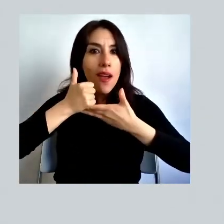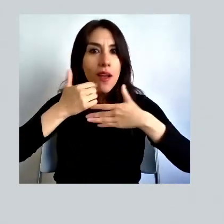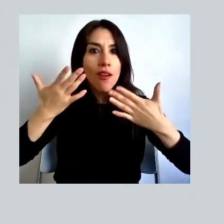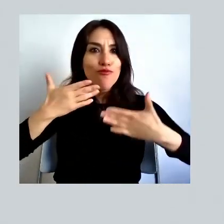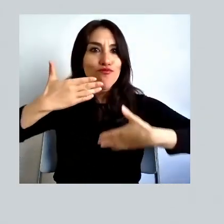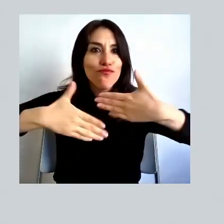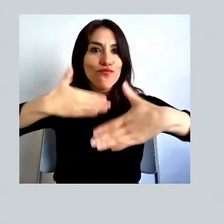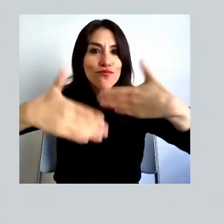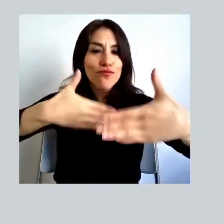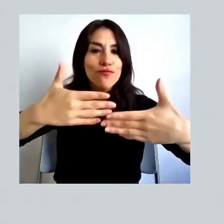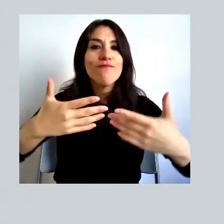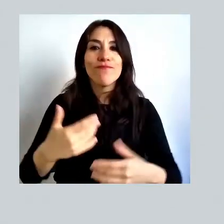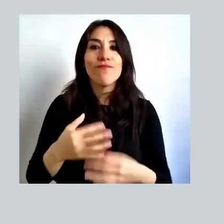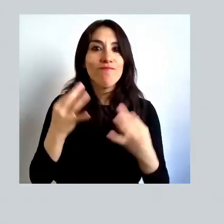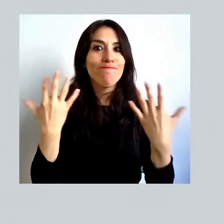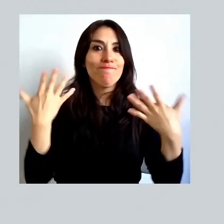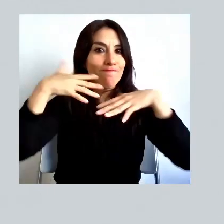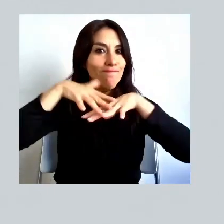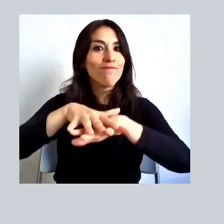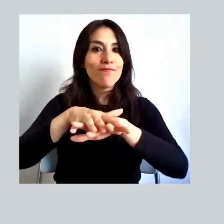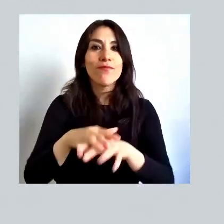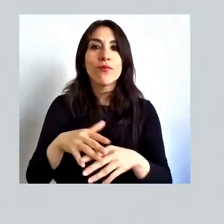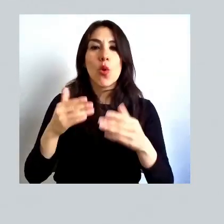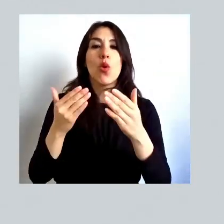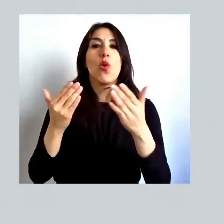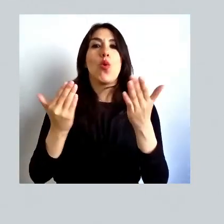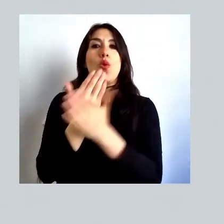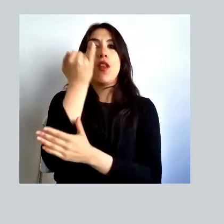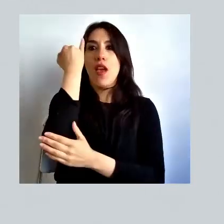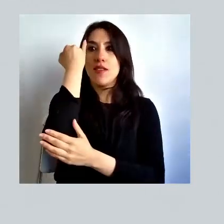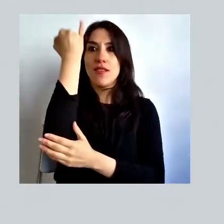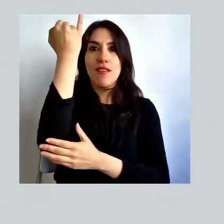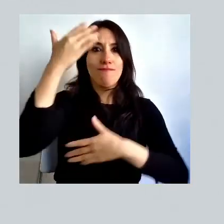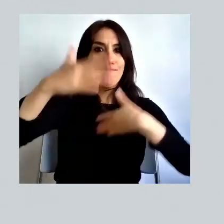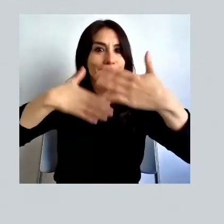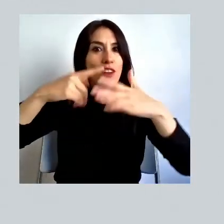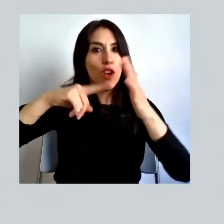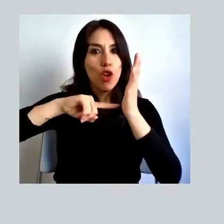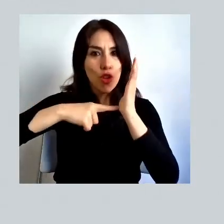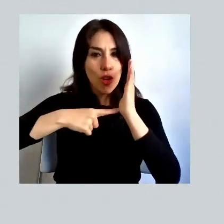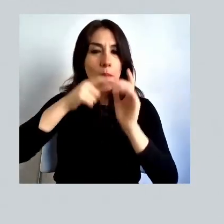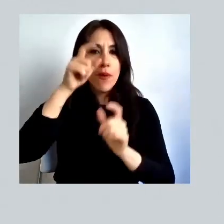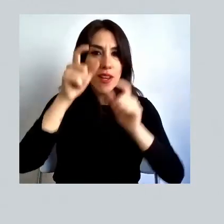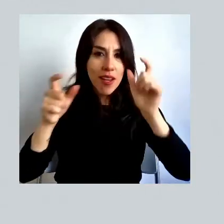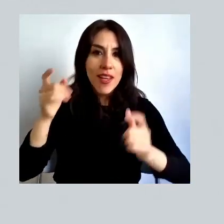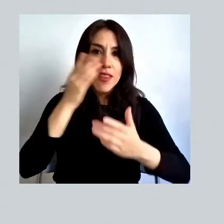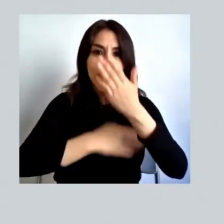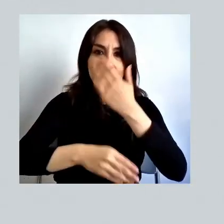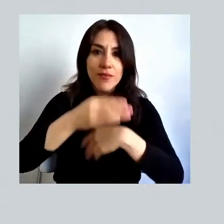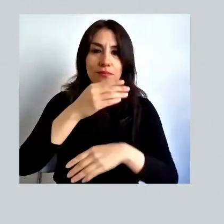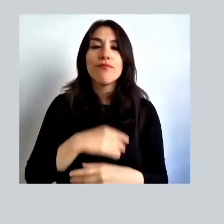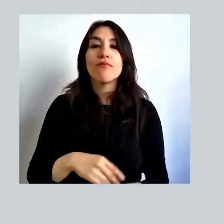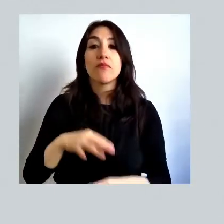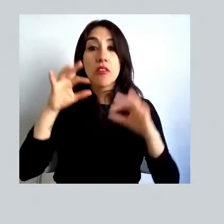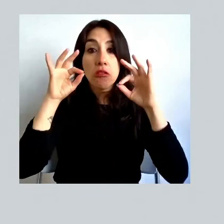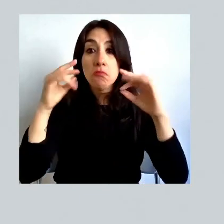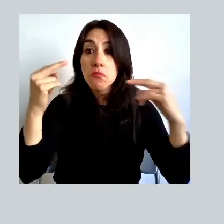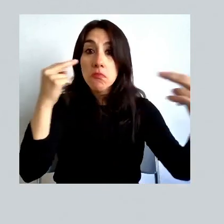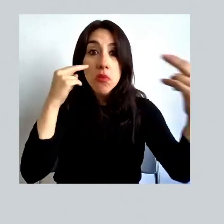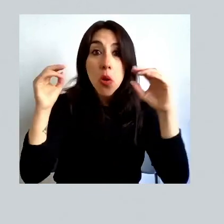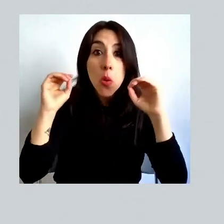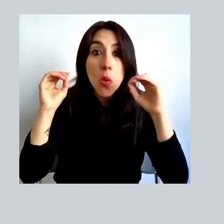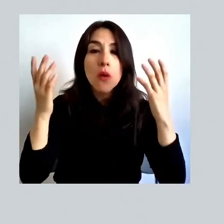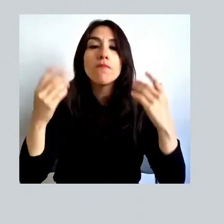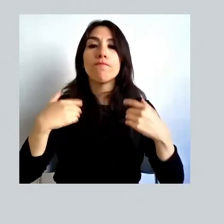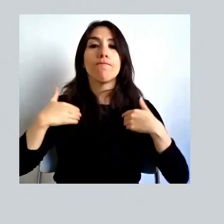this process of integration, and innovative cutting-edge technologies for people with disabilities. For those